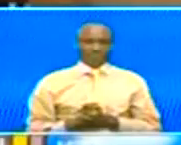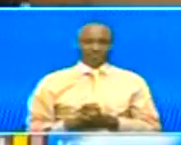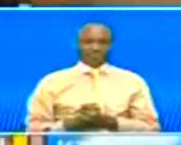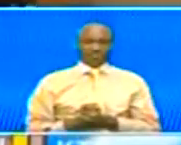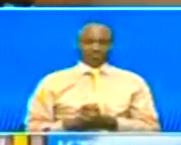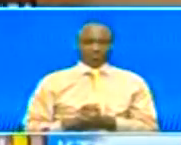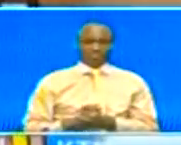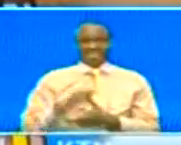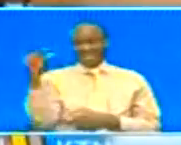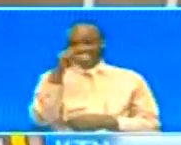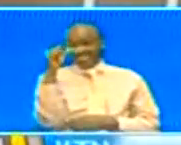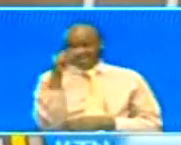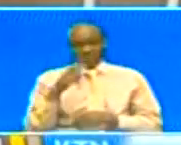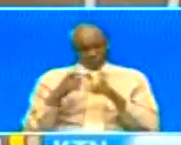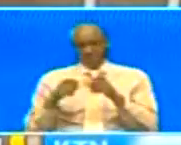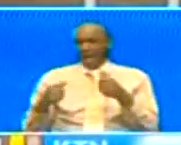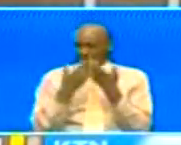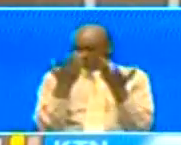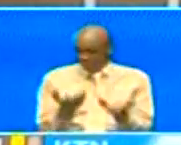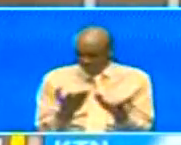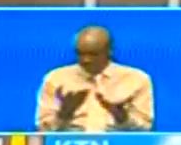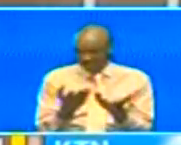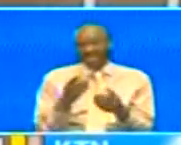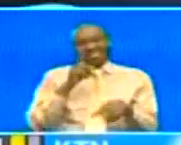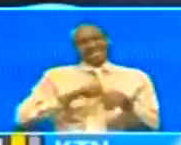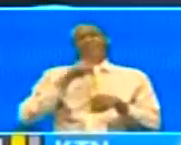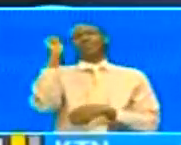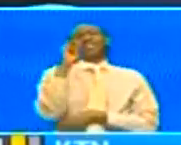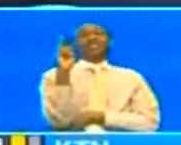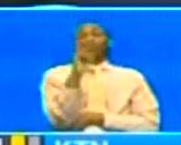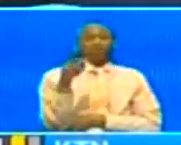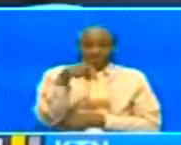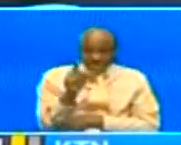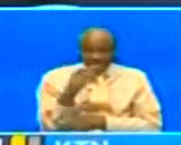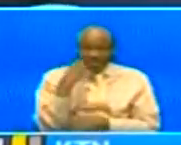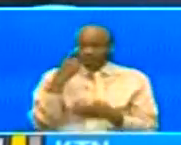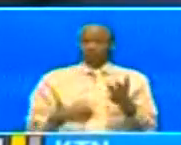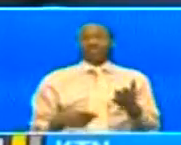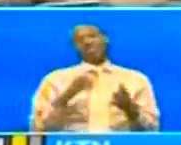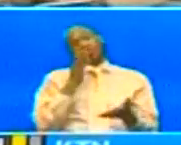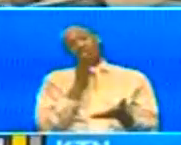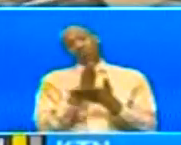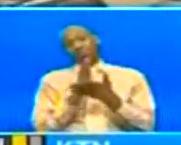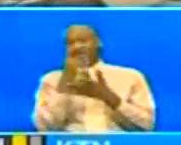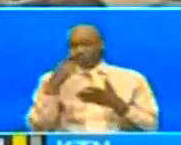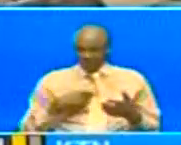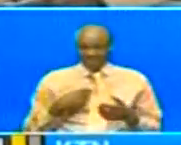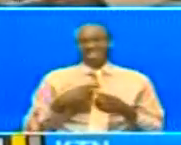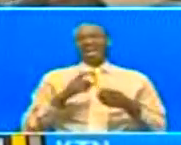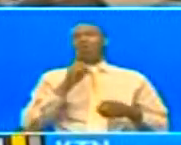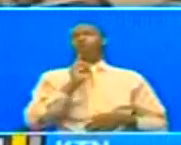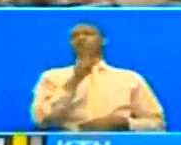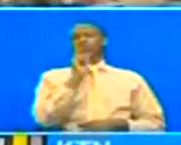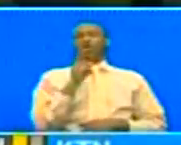The Garissa attack occurred a day after President Uhuru Kenyatta had sensationally rubbished a travel